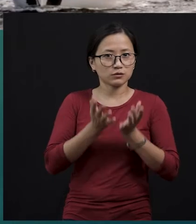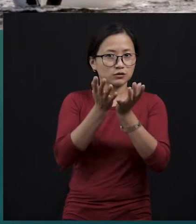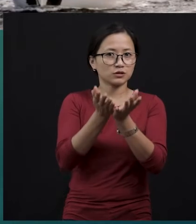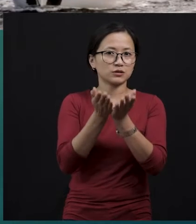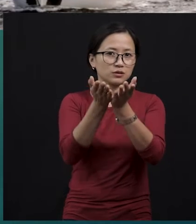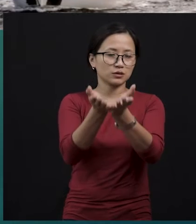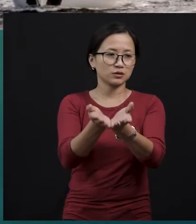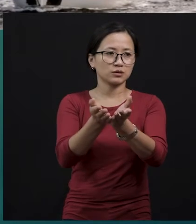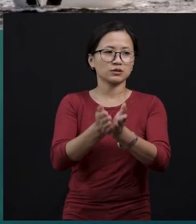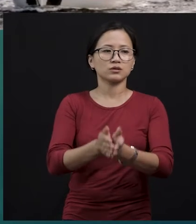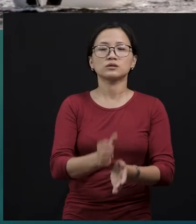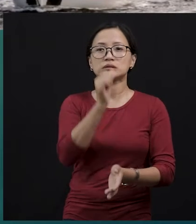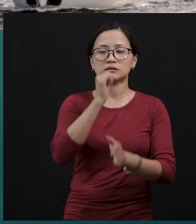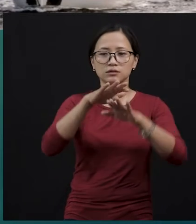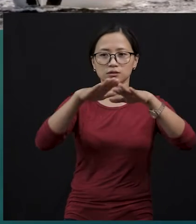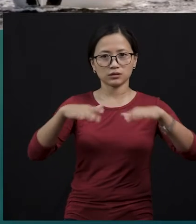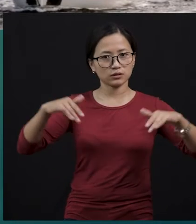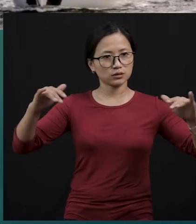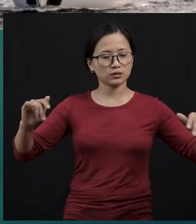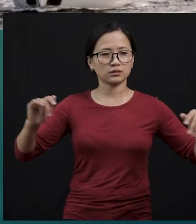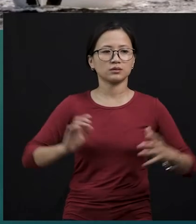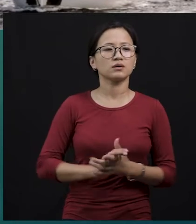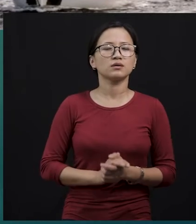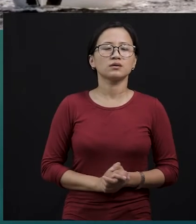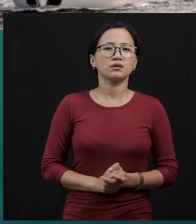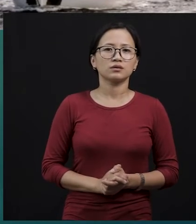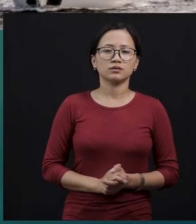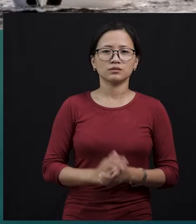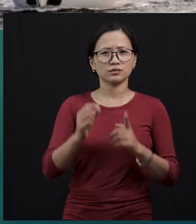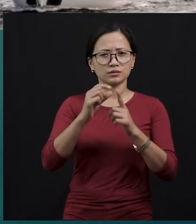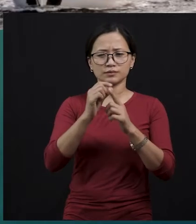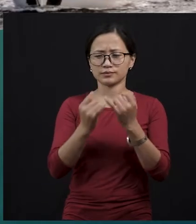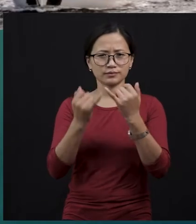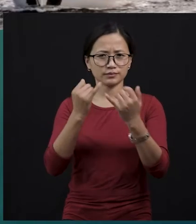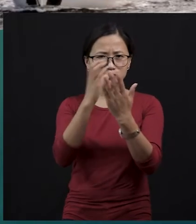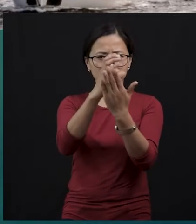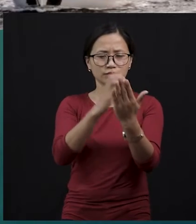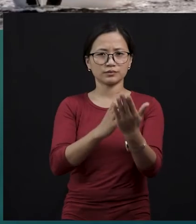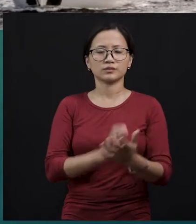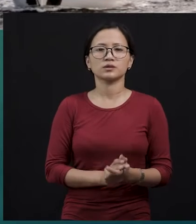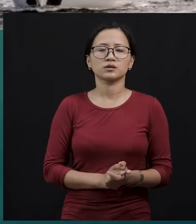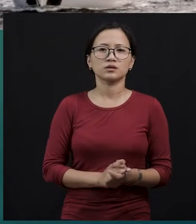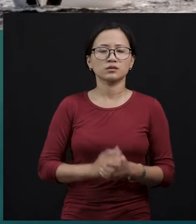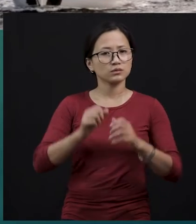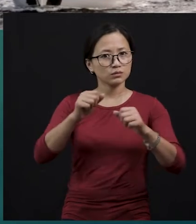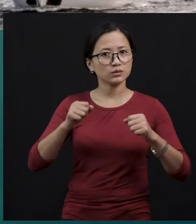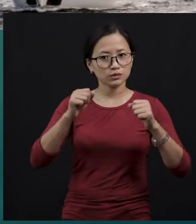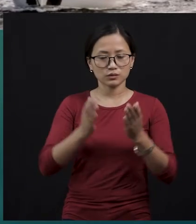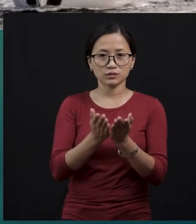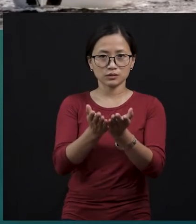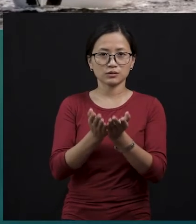or ships sail on the seas. You have seen that, isn't it? In the poem that we read together, we saw that the ships sail on the